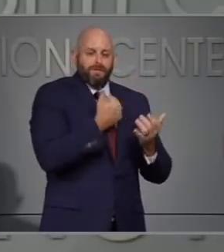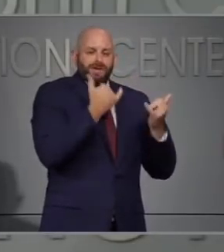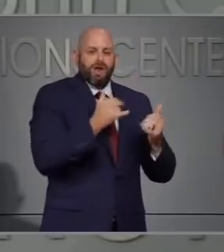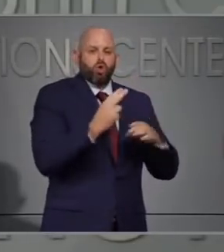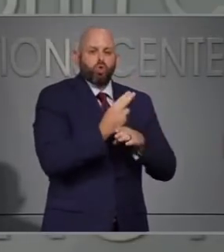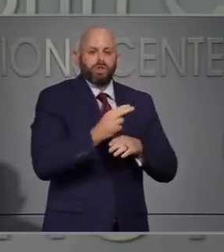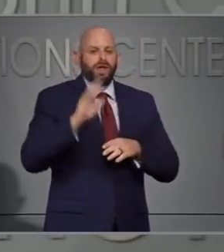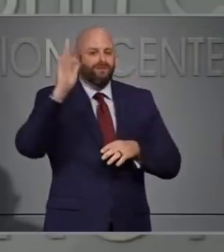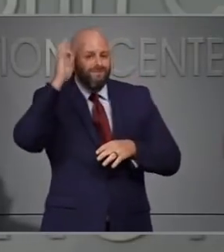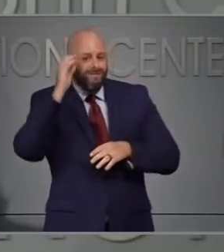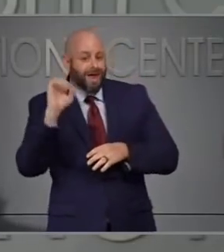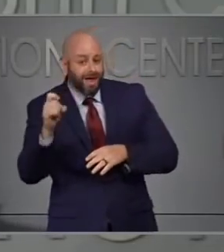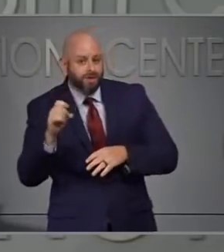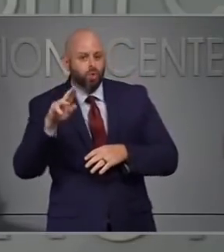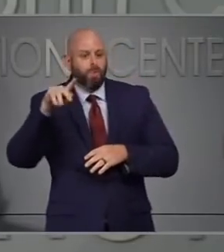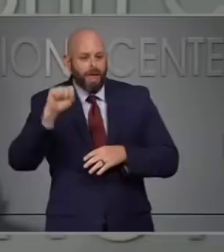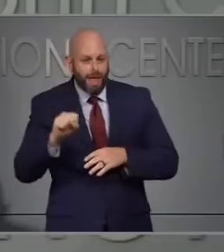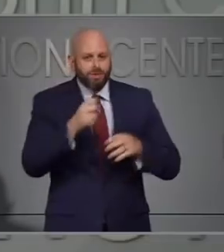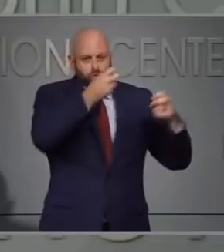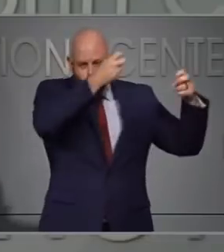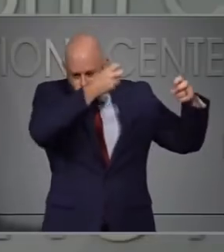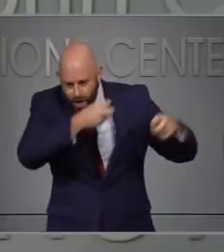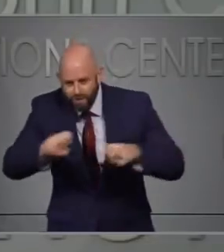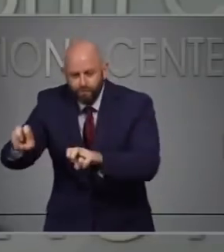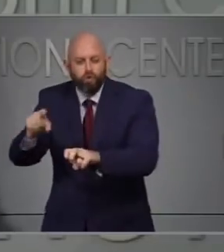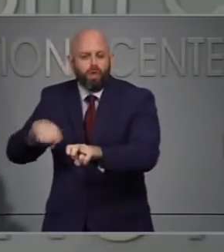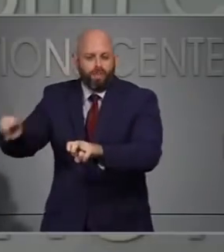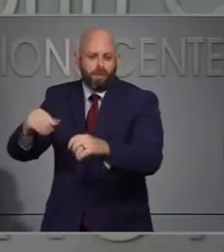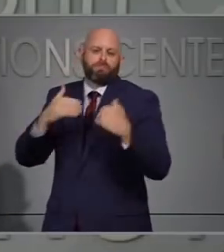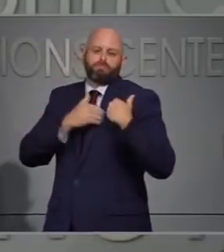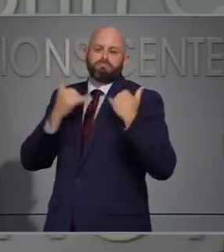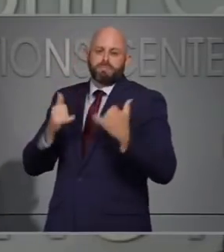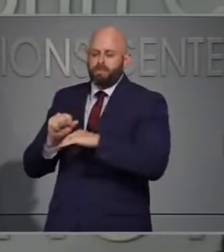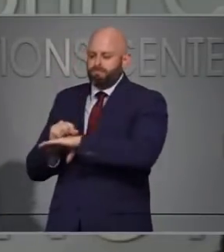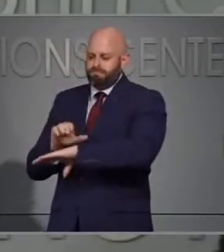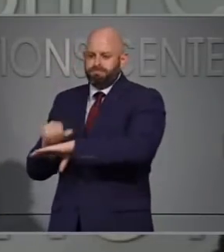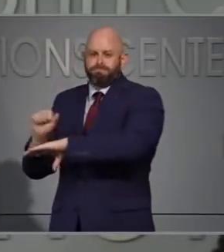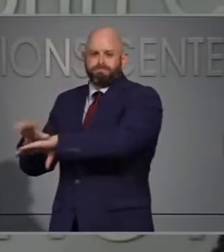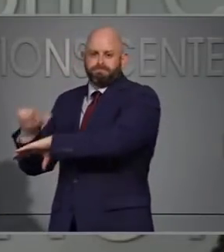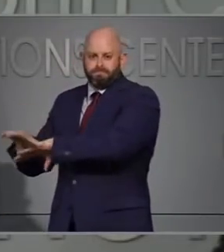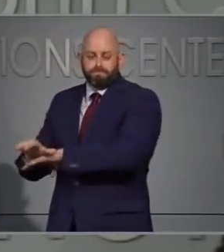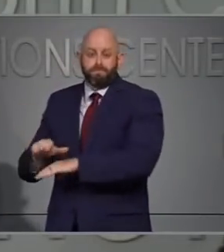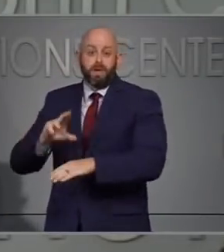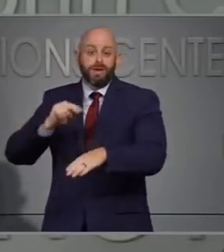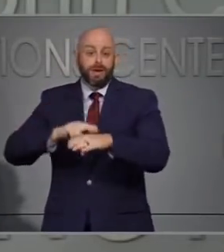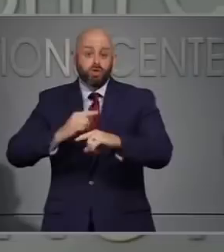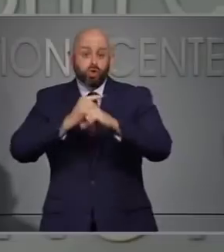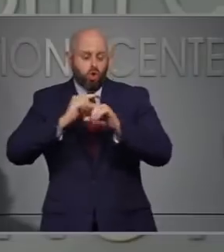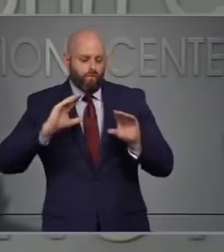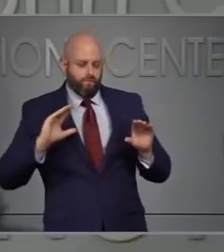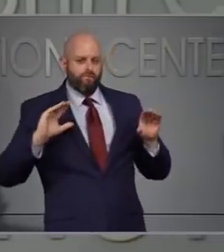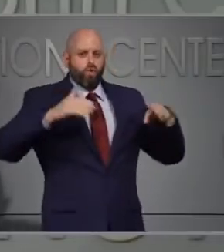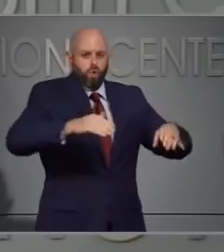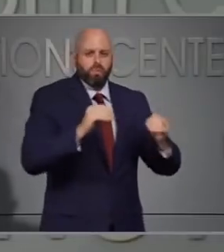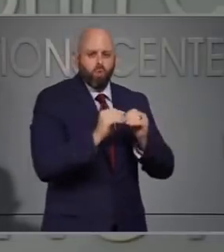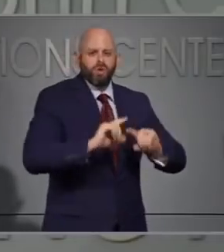such as FedEx and UPS as the National Guard right-sizes its force on the COVID-19